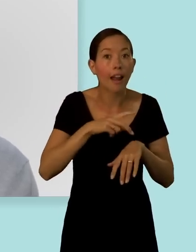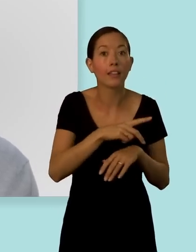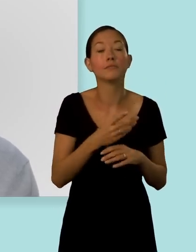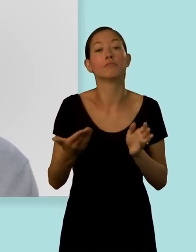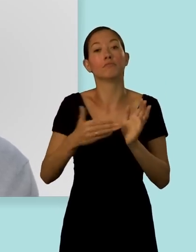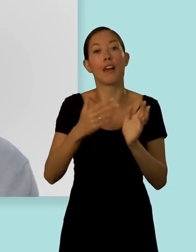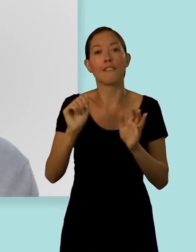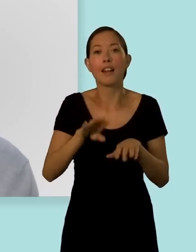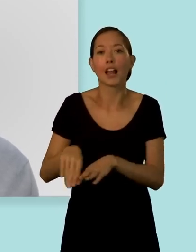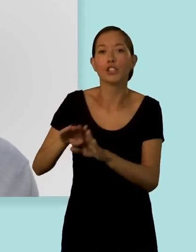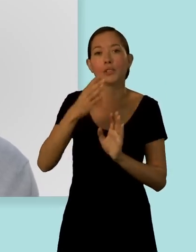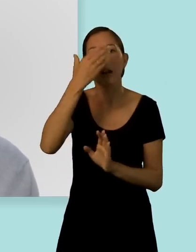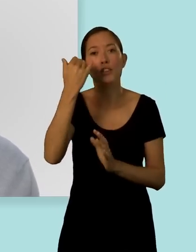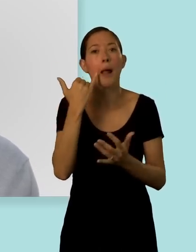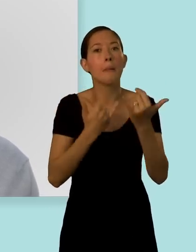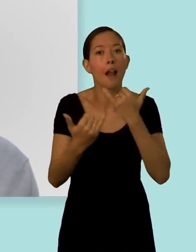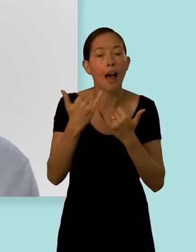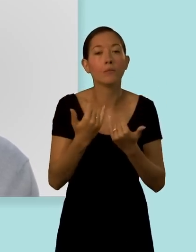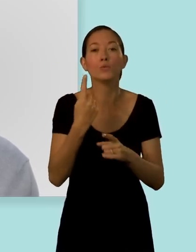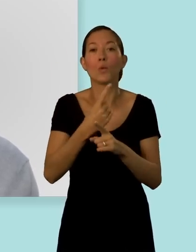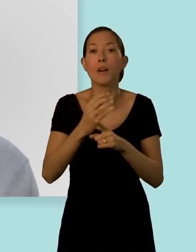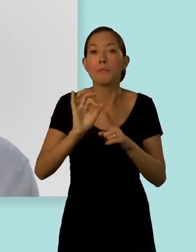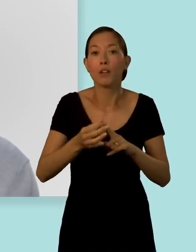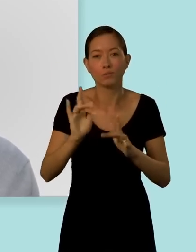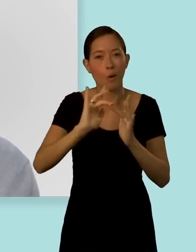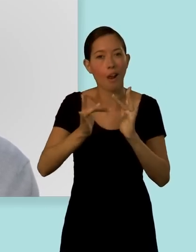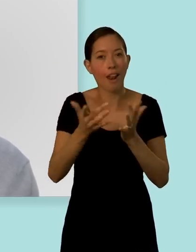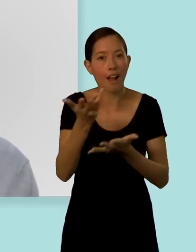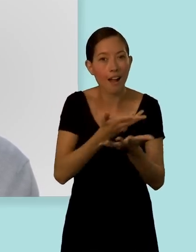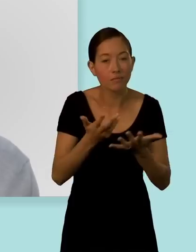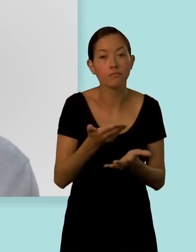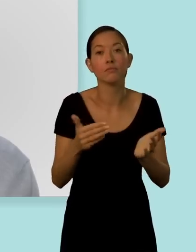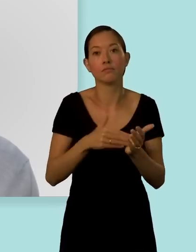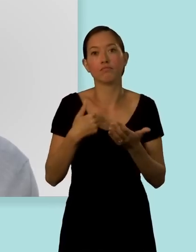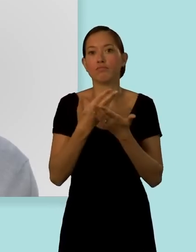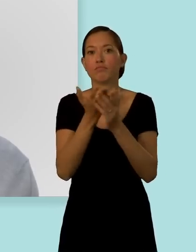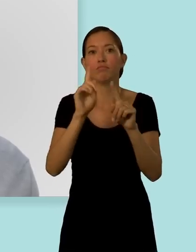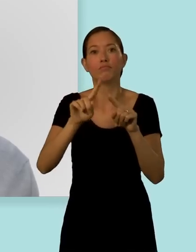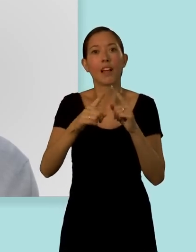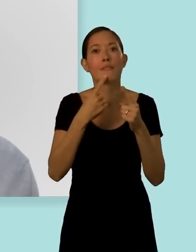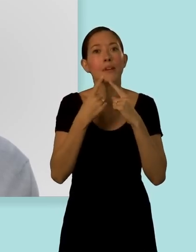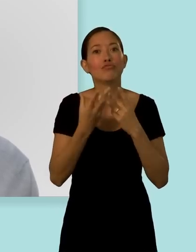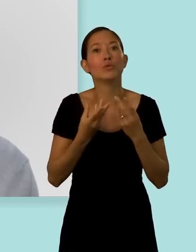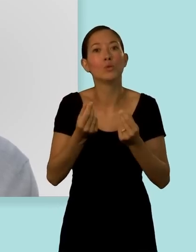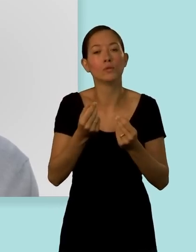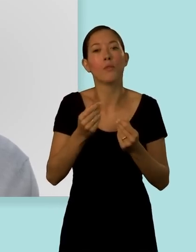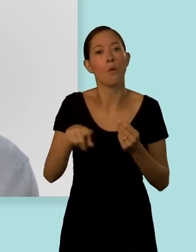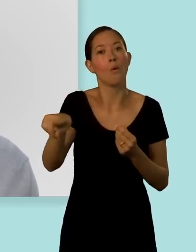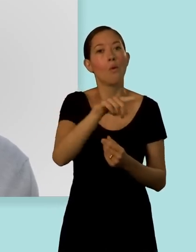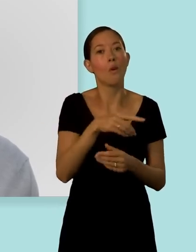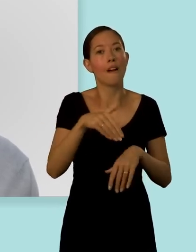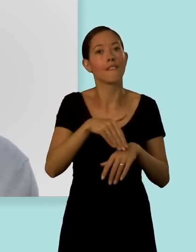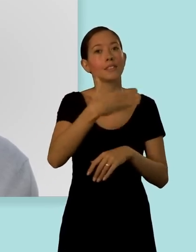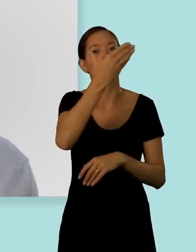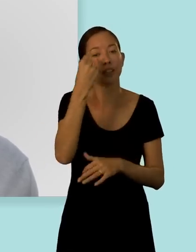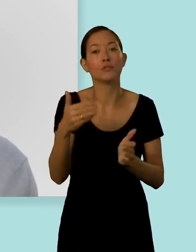in England, Wales and Northern Ireland. These include the National Dementia Helpline, Talking Point, an online discussion forum, and